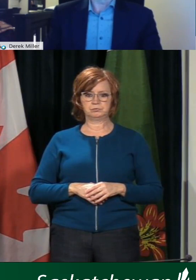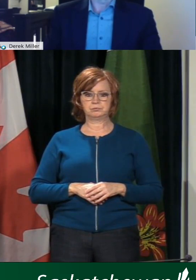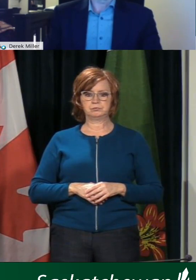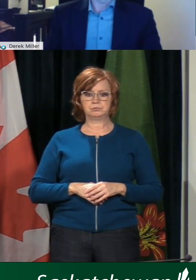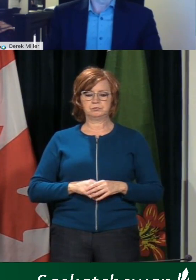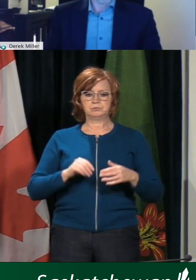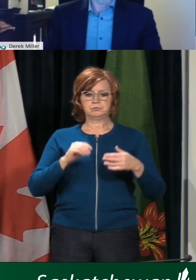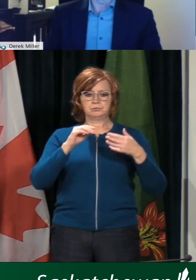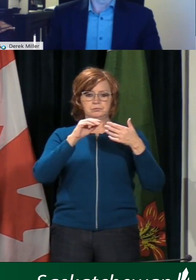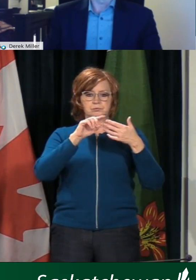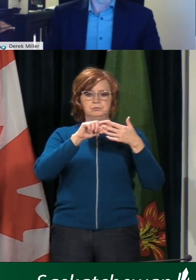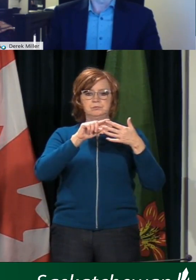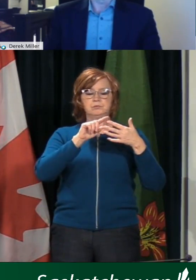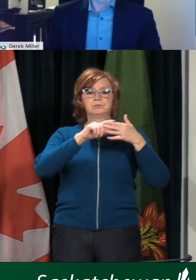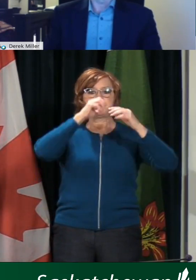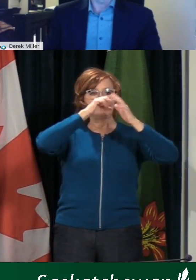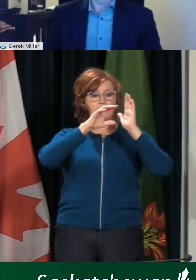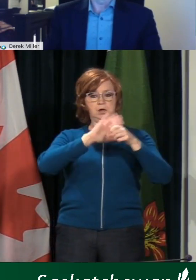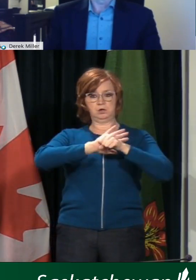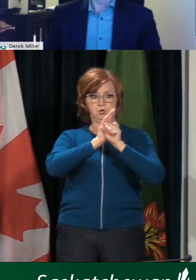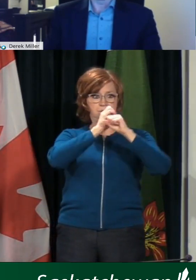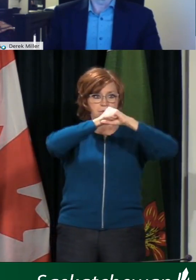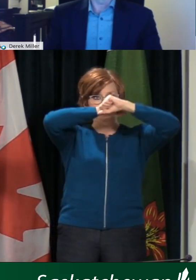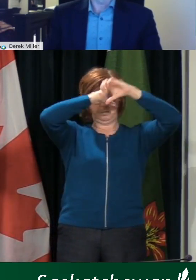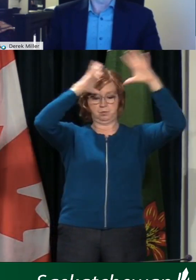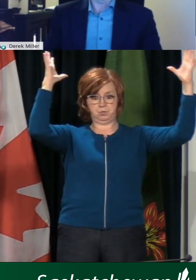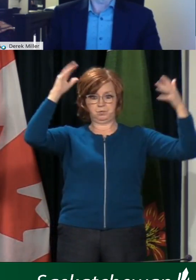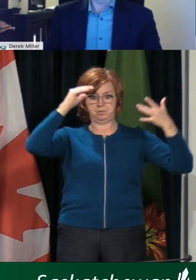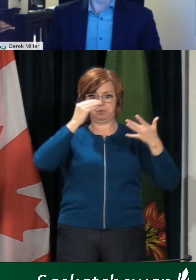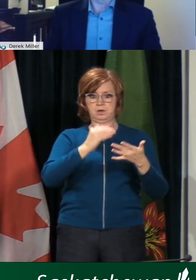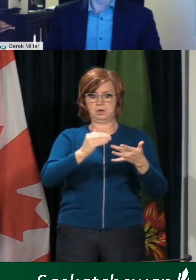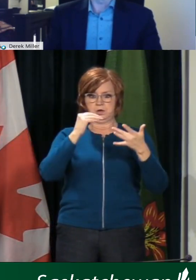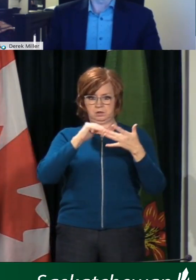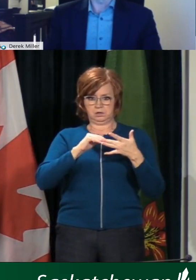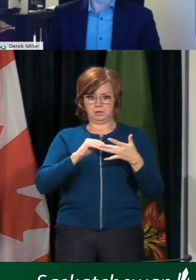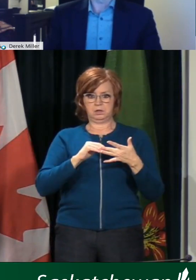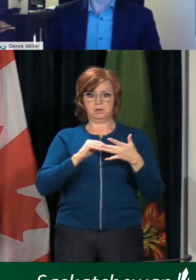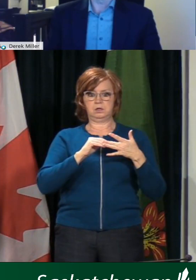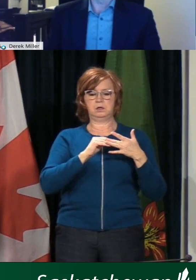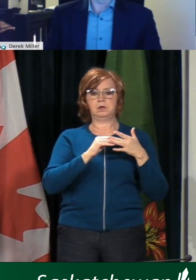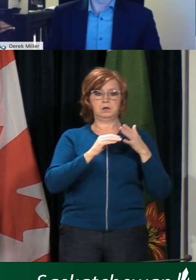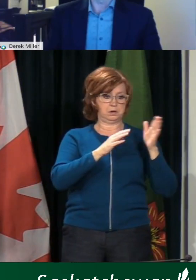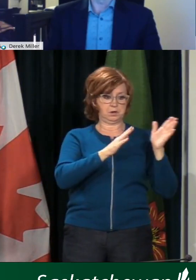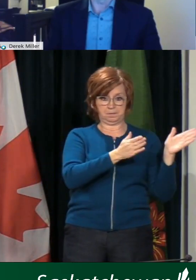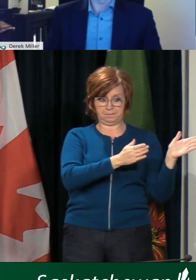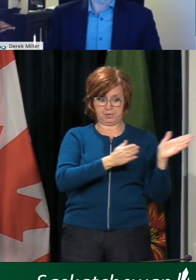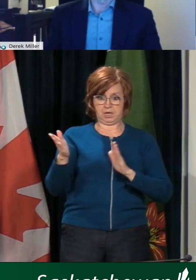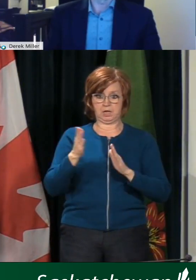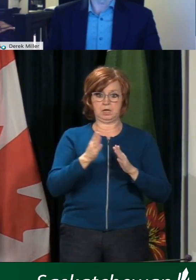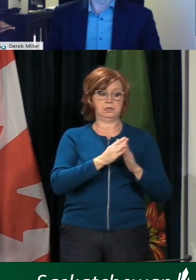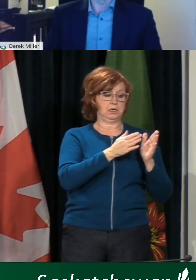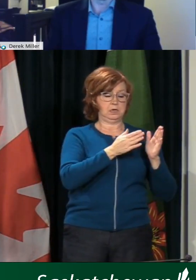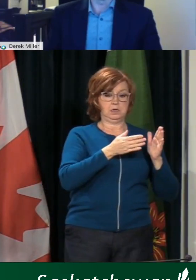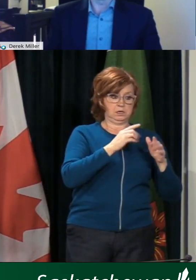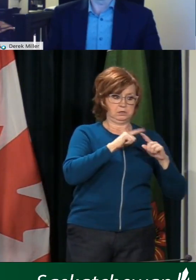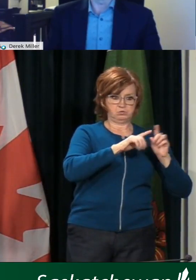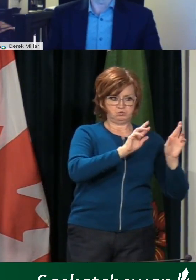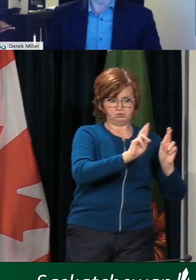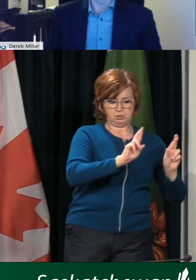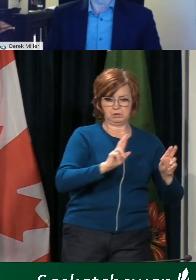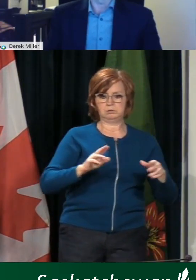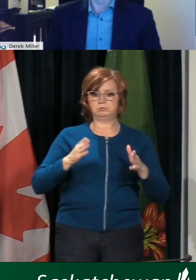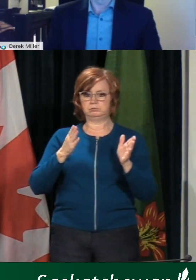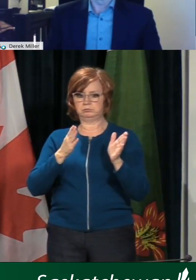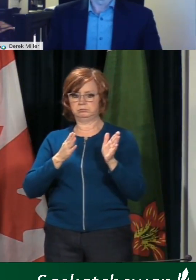reflecting the Saskatchewan circumstances, an offensive strategy update and a defensive strategy update, both building on the information that we had